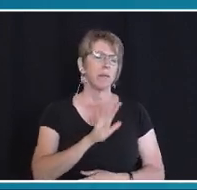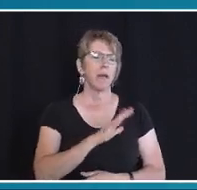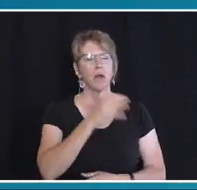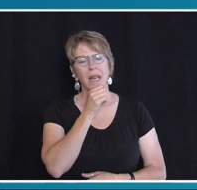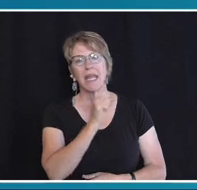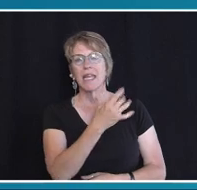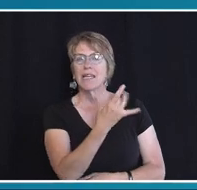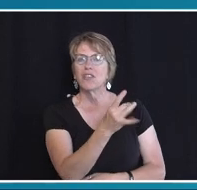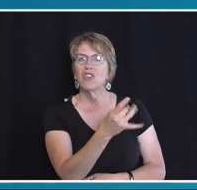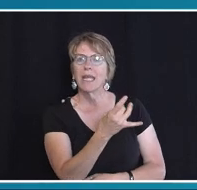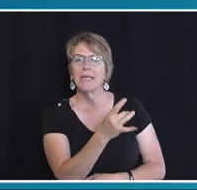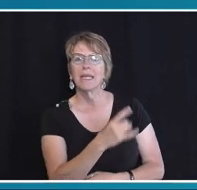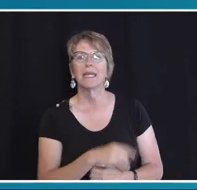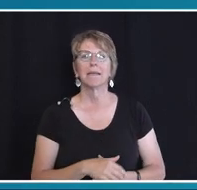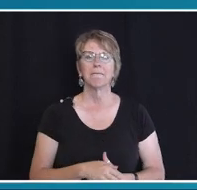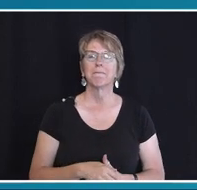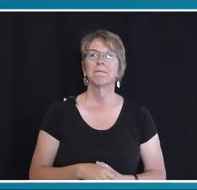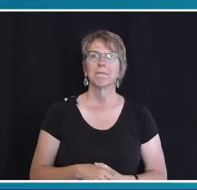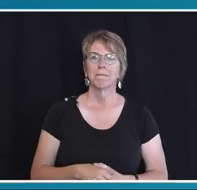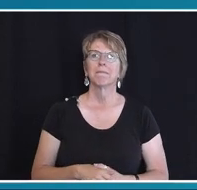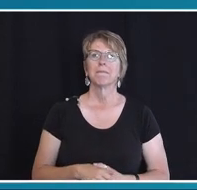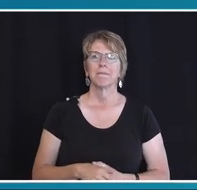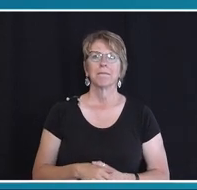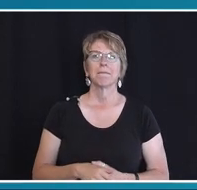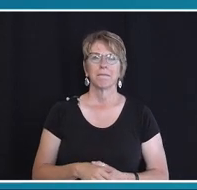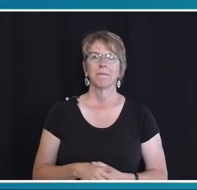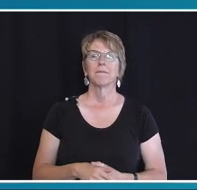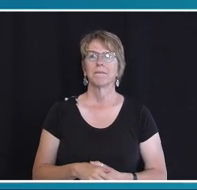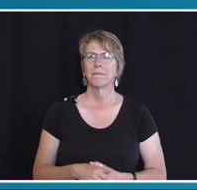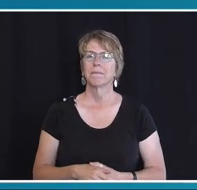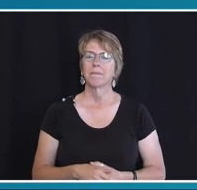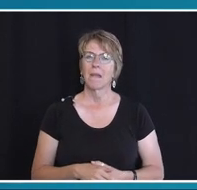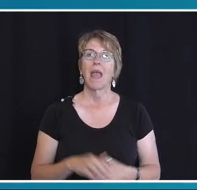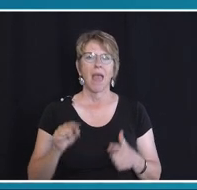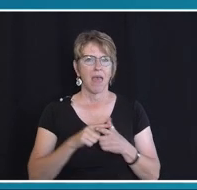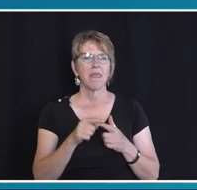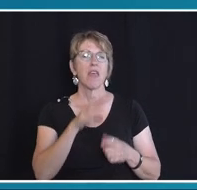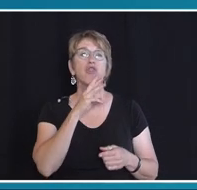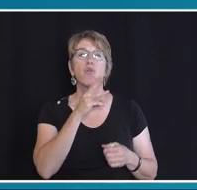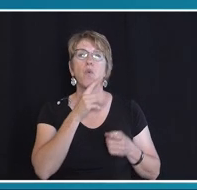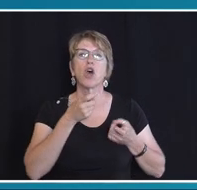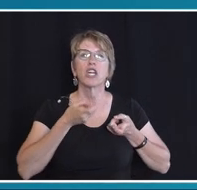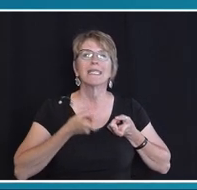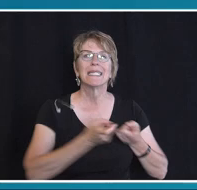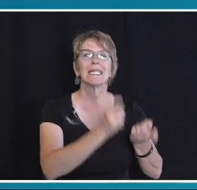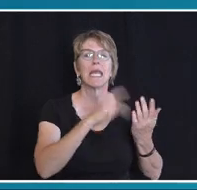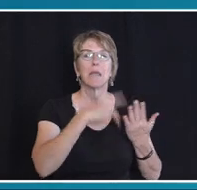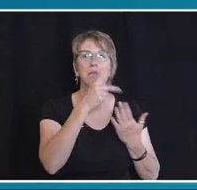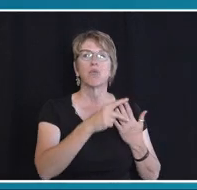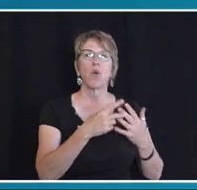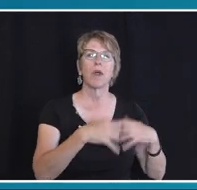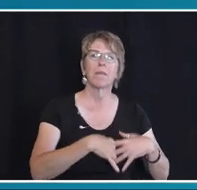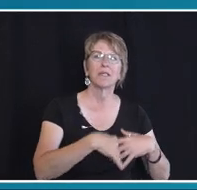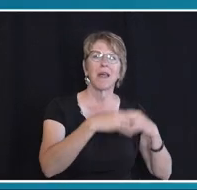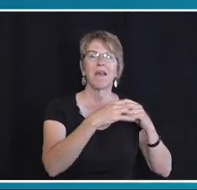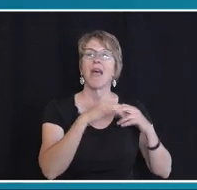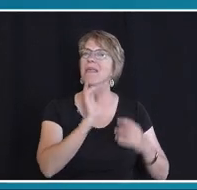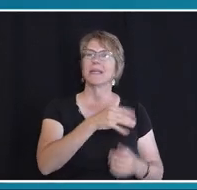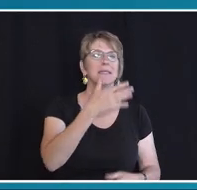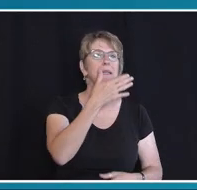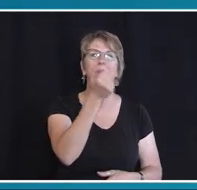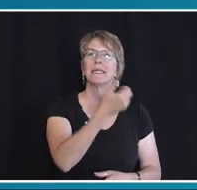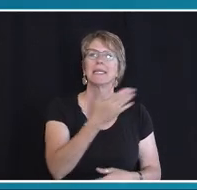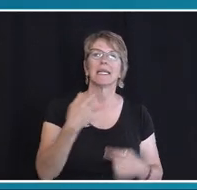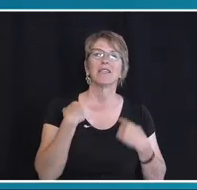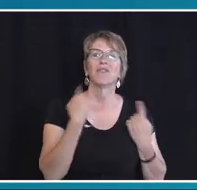18. And starting a water ski program with them was one of the best things I've ever done.